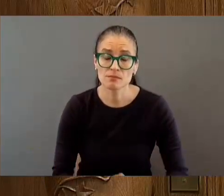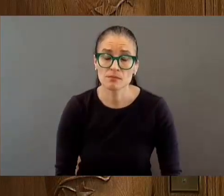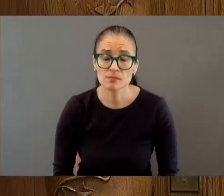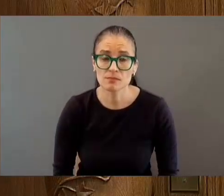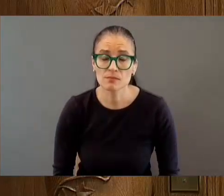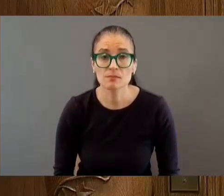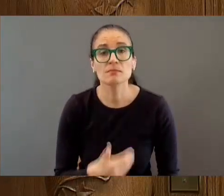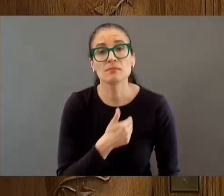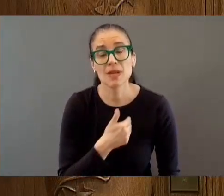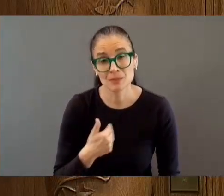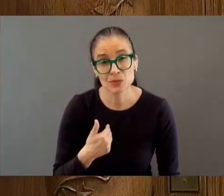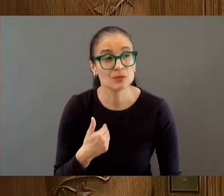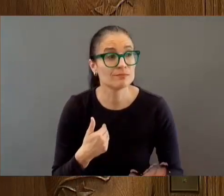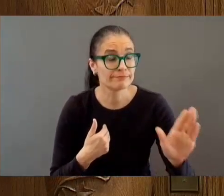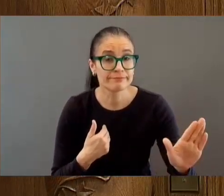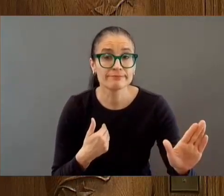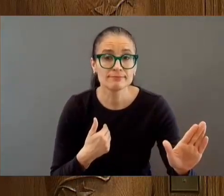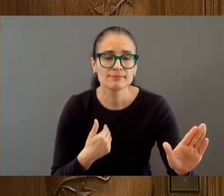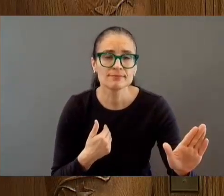Members,